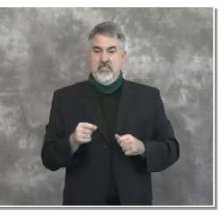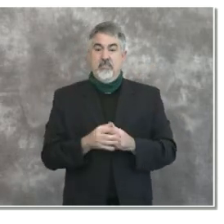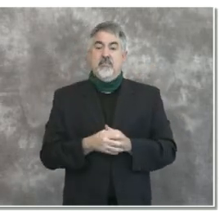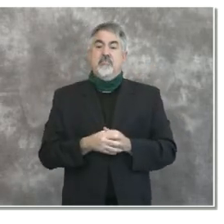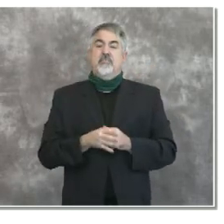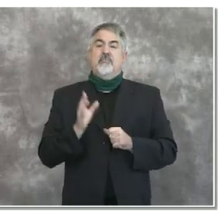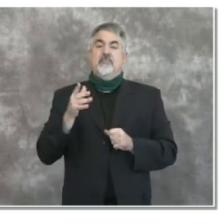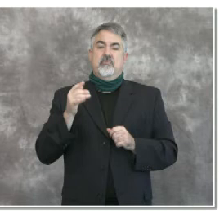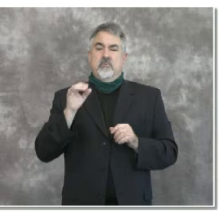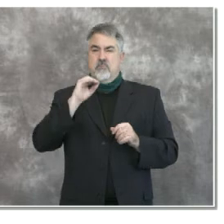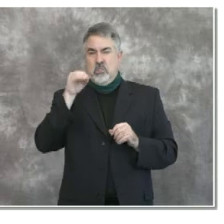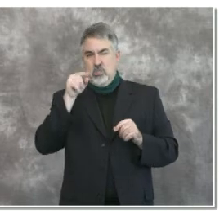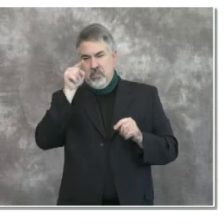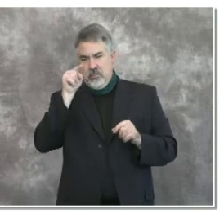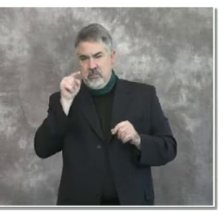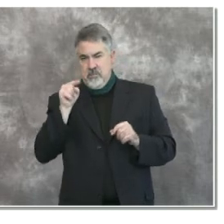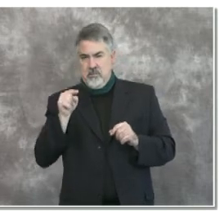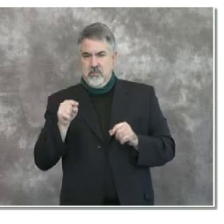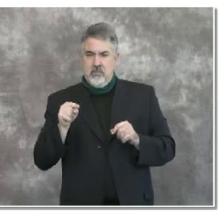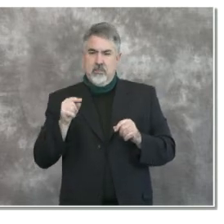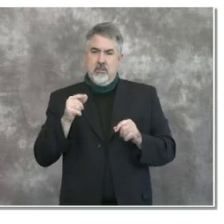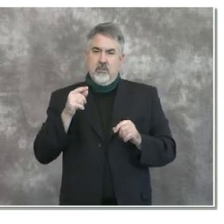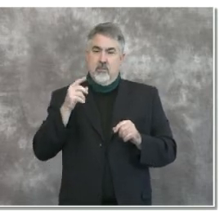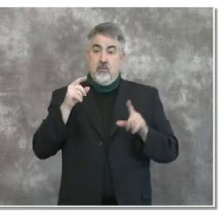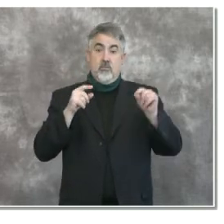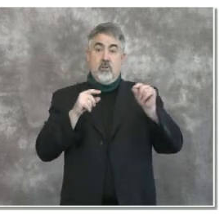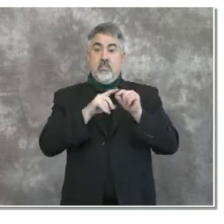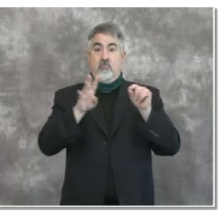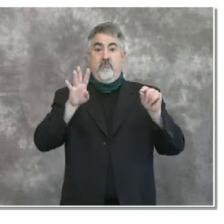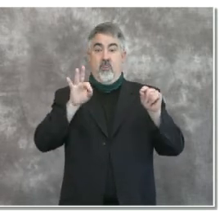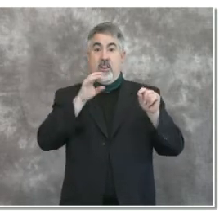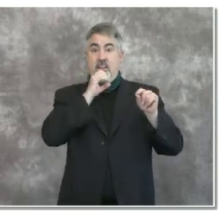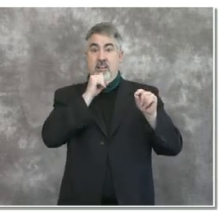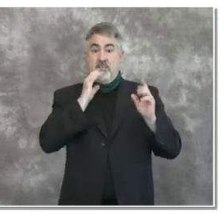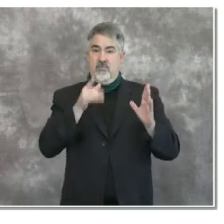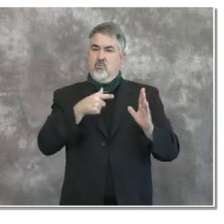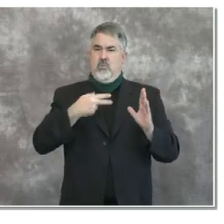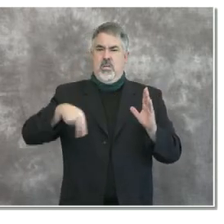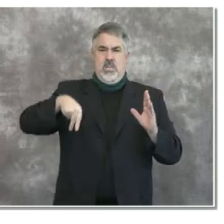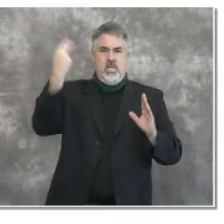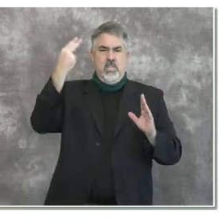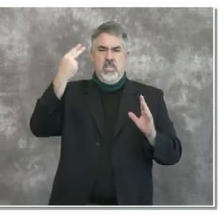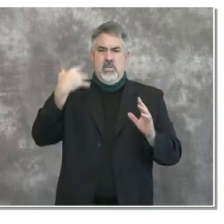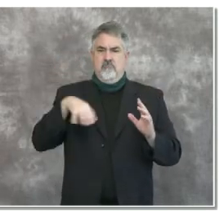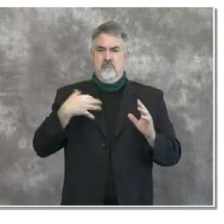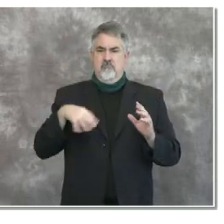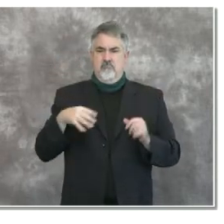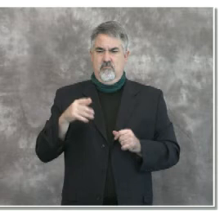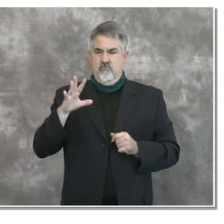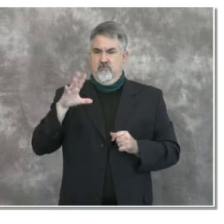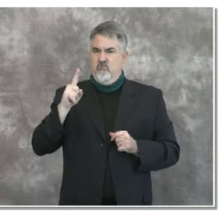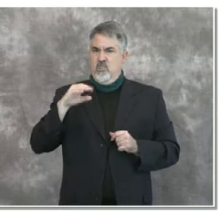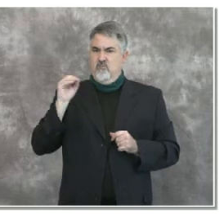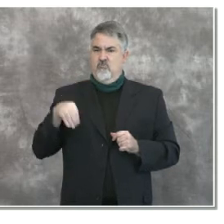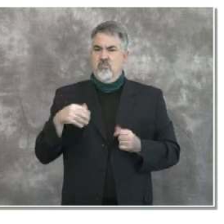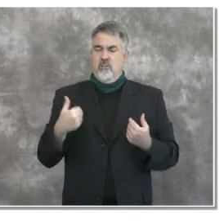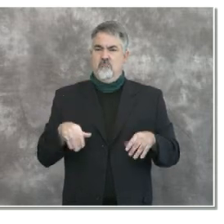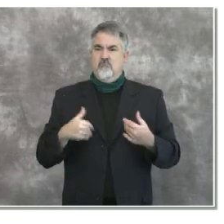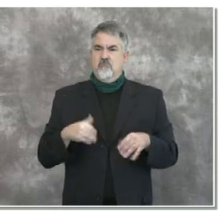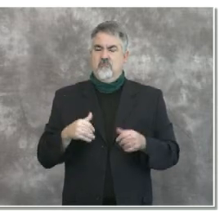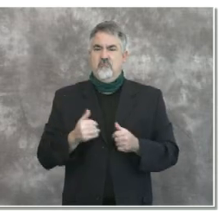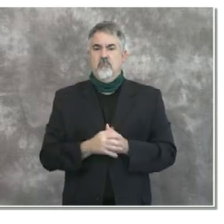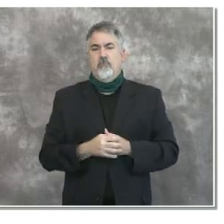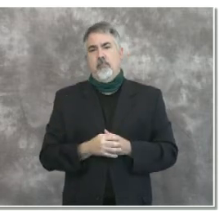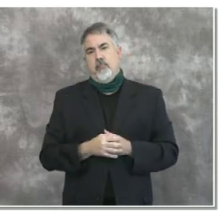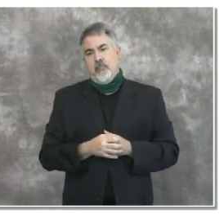of individuals that are 20 to 49 years of age, and this is approximately 51%, or